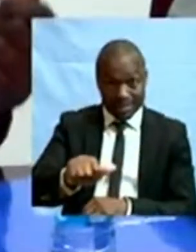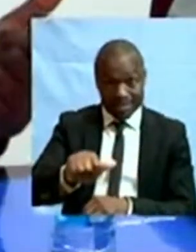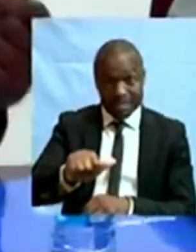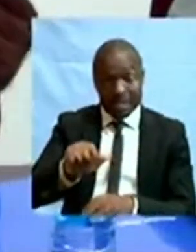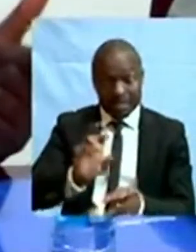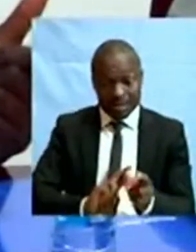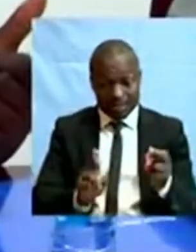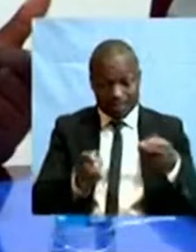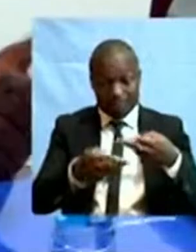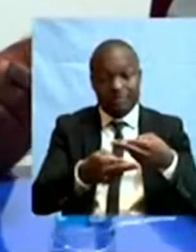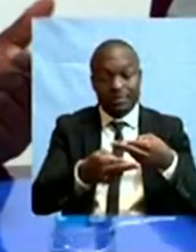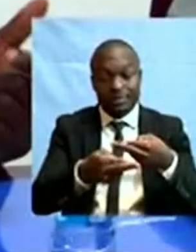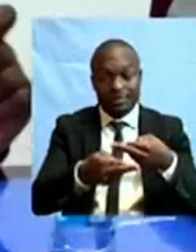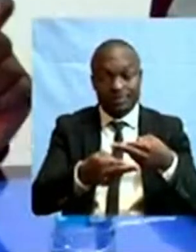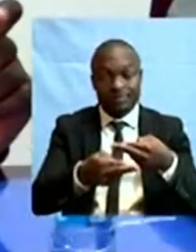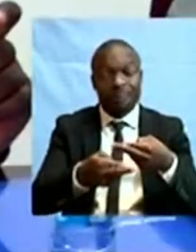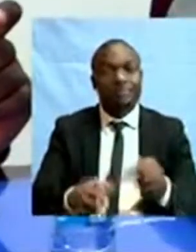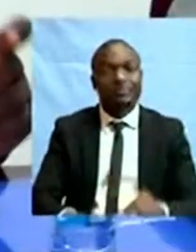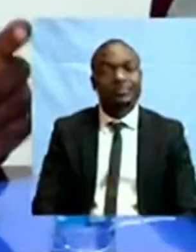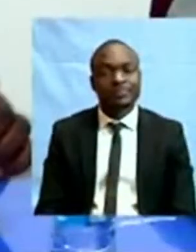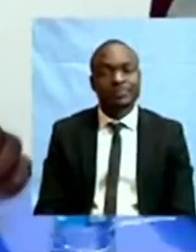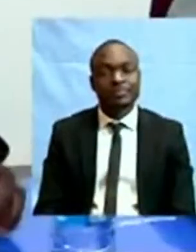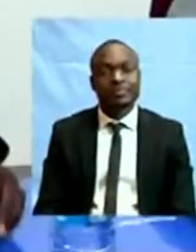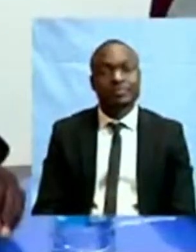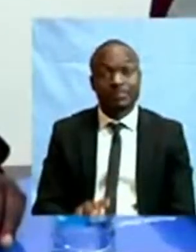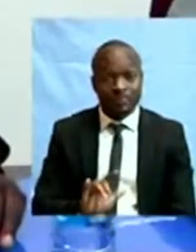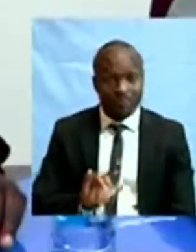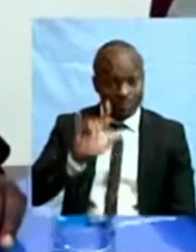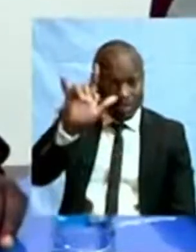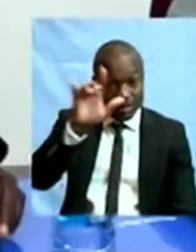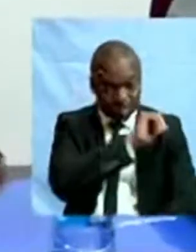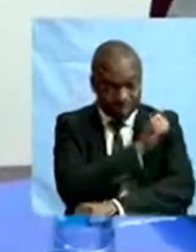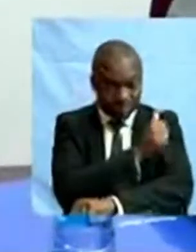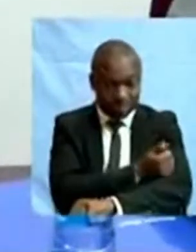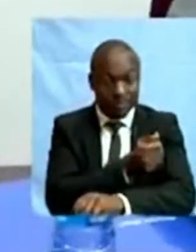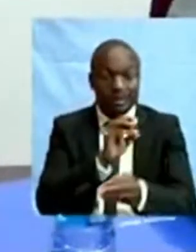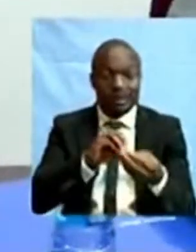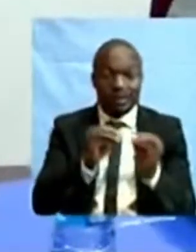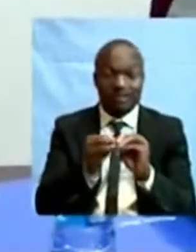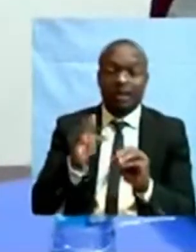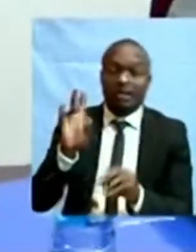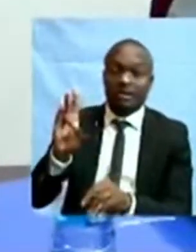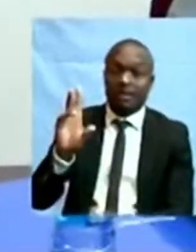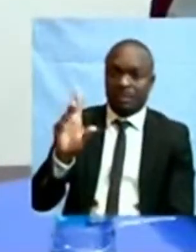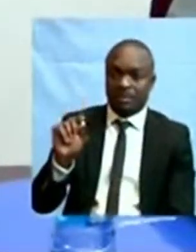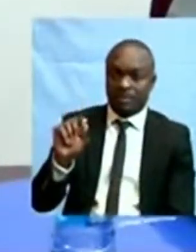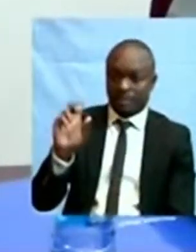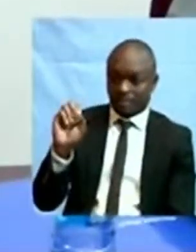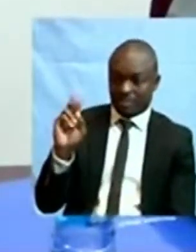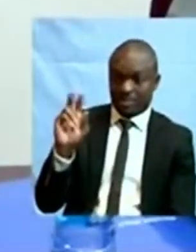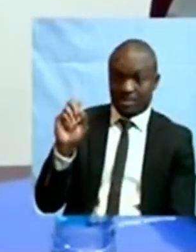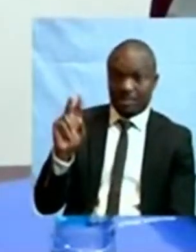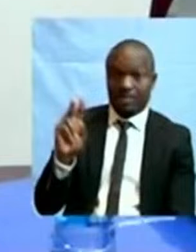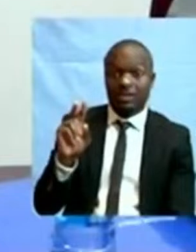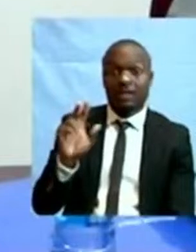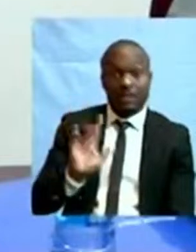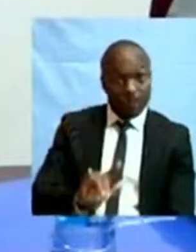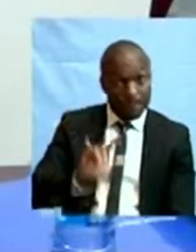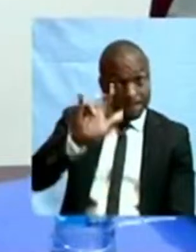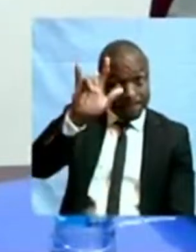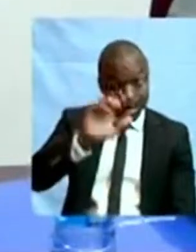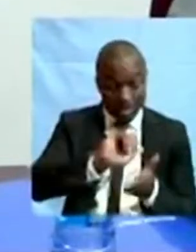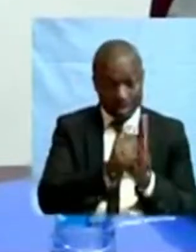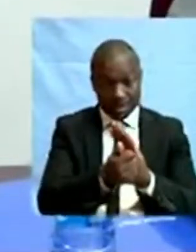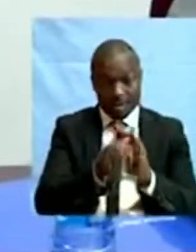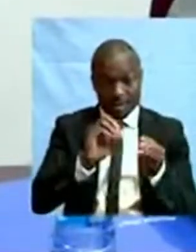repeal and augment the Civil Aviation Authority, that is number 7 of 2012, and the Civil Aviation Act